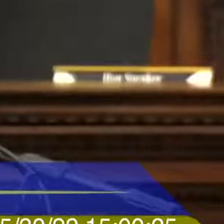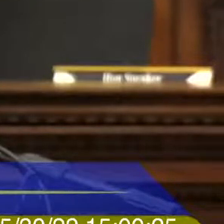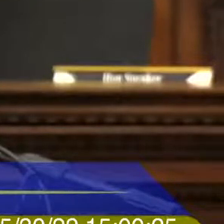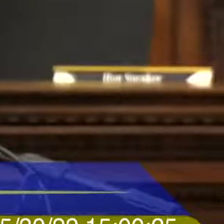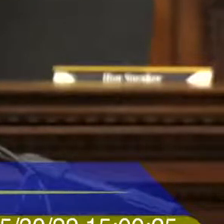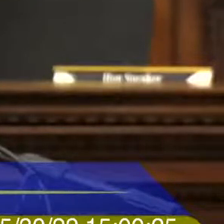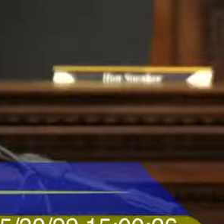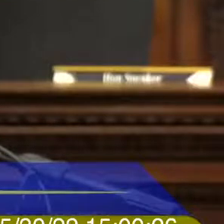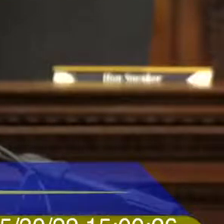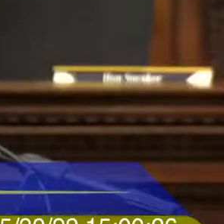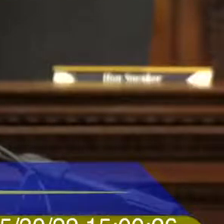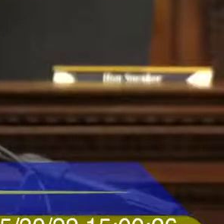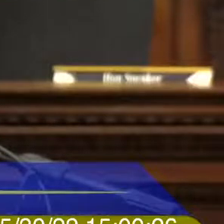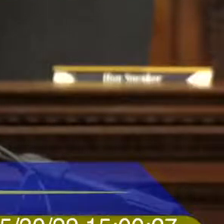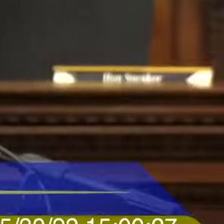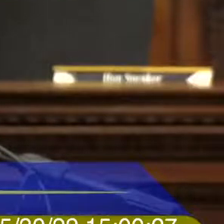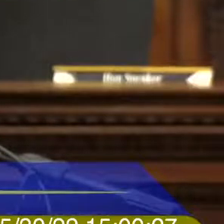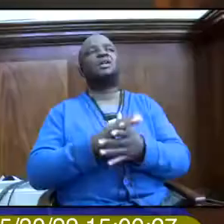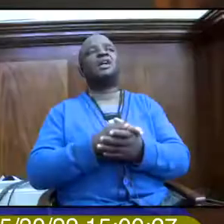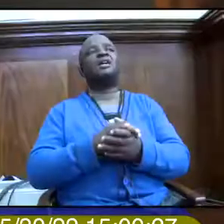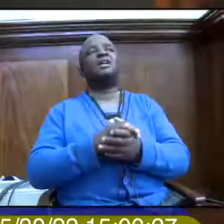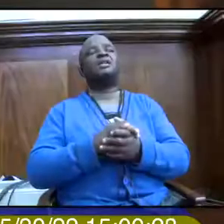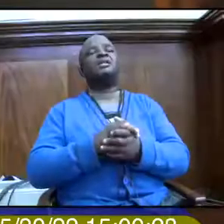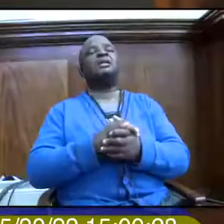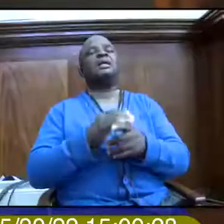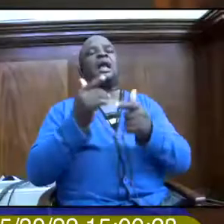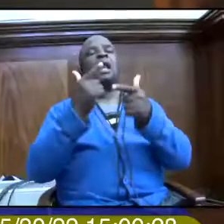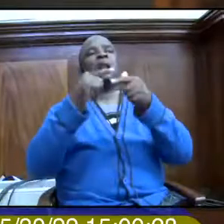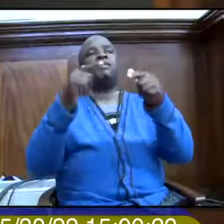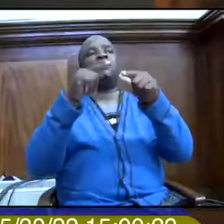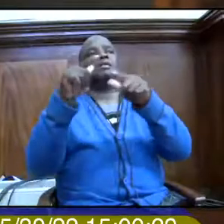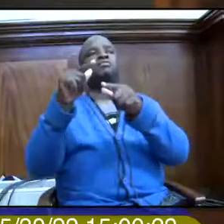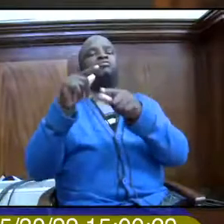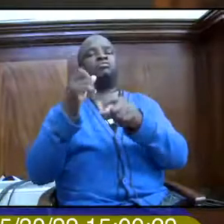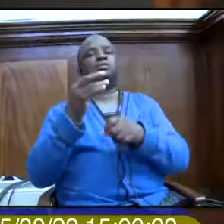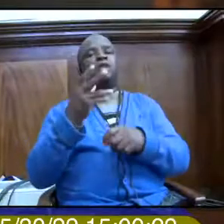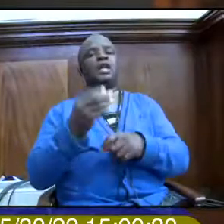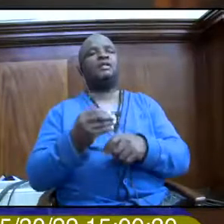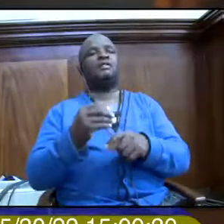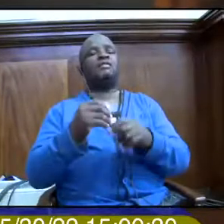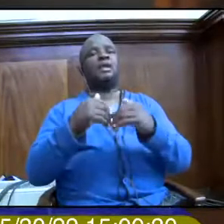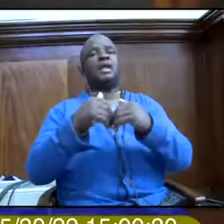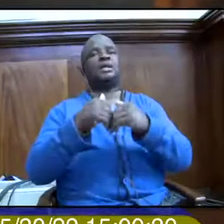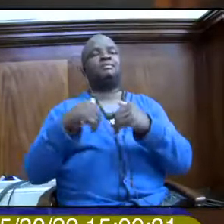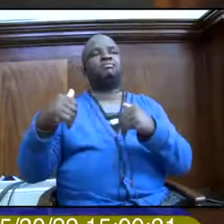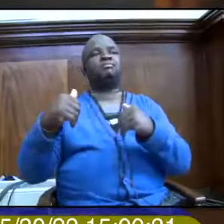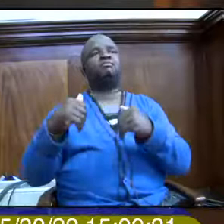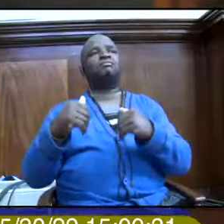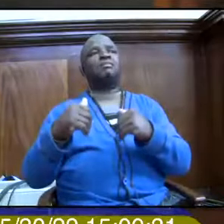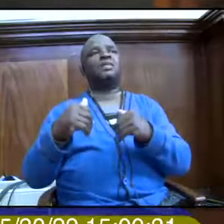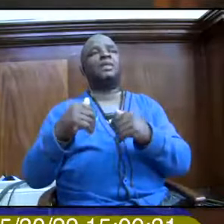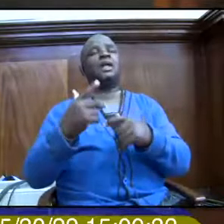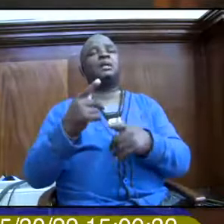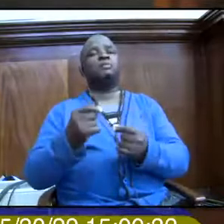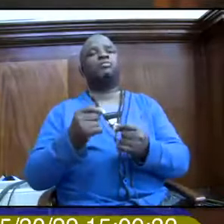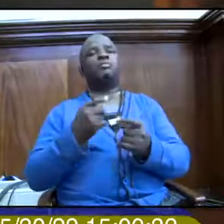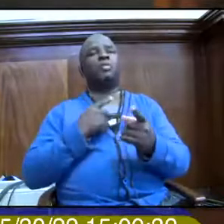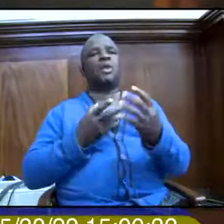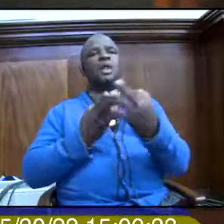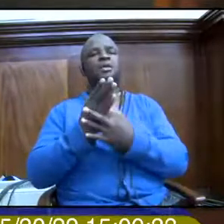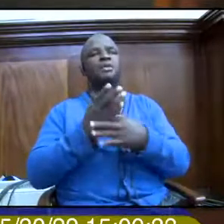politicians at almost all levels remain distant and unreachable